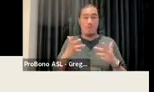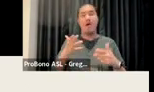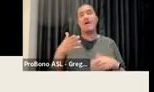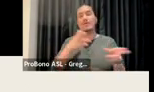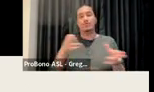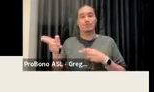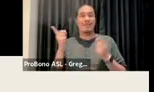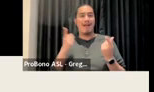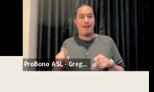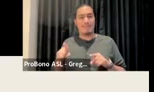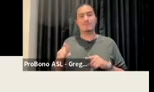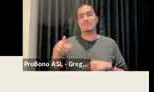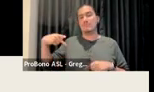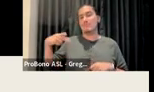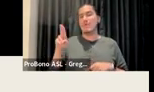Night